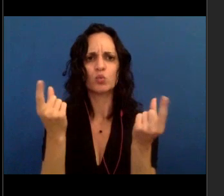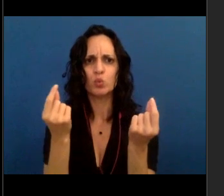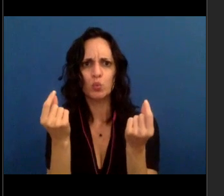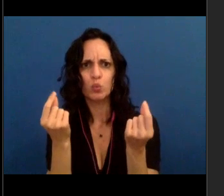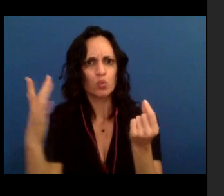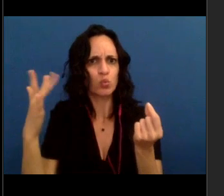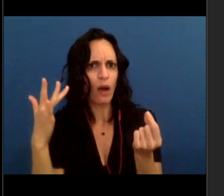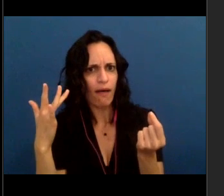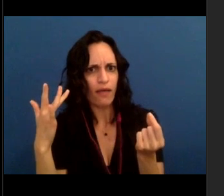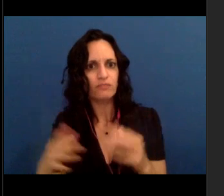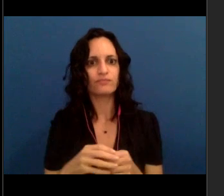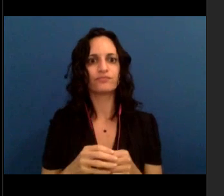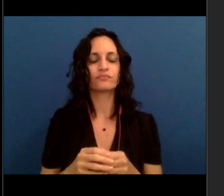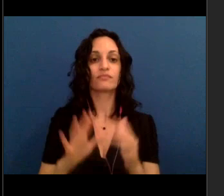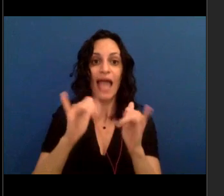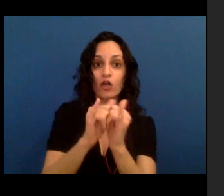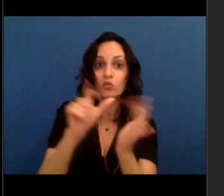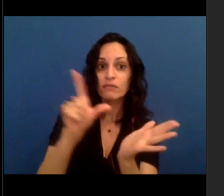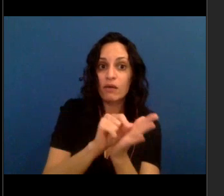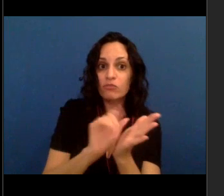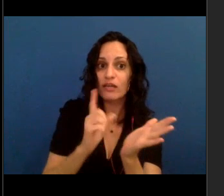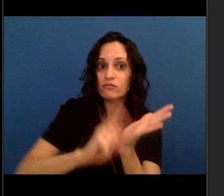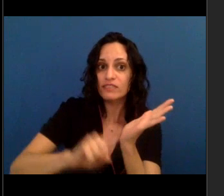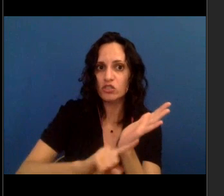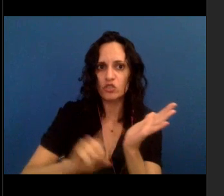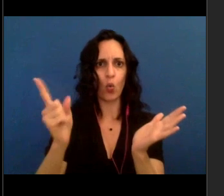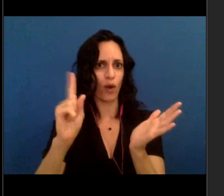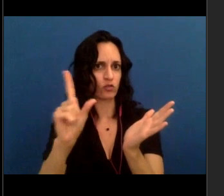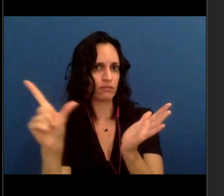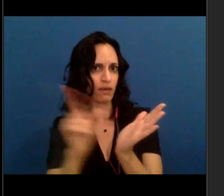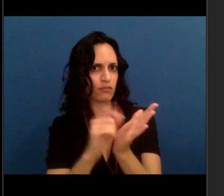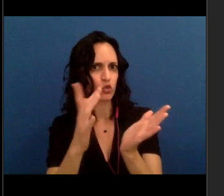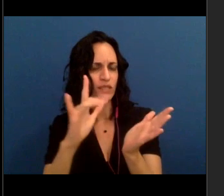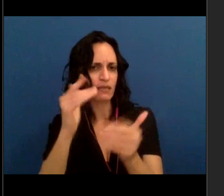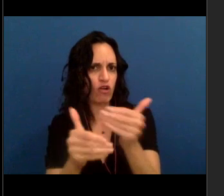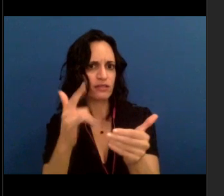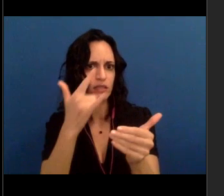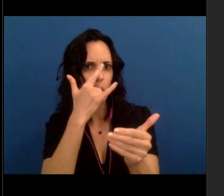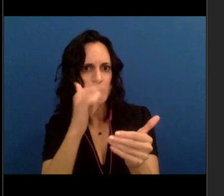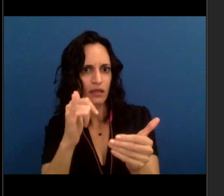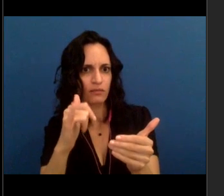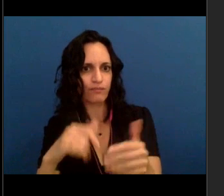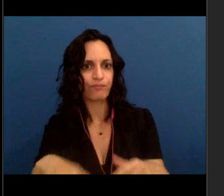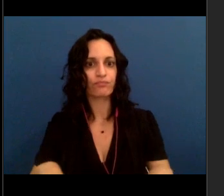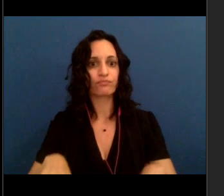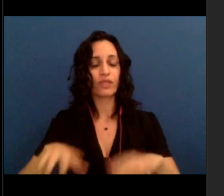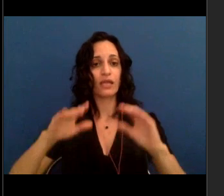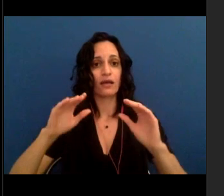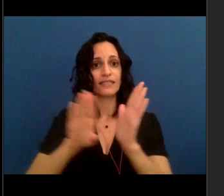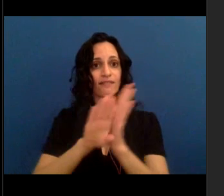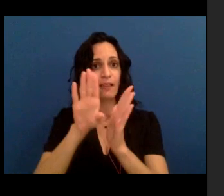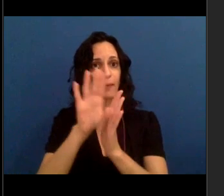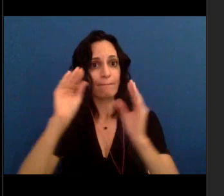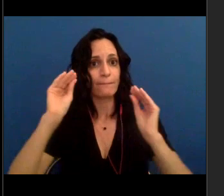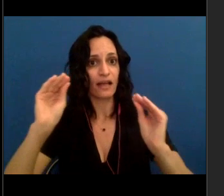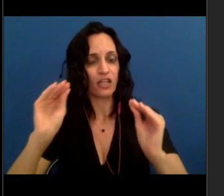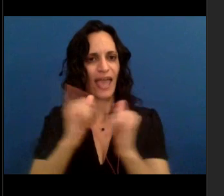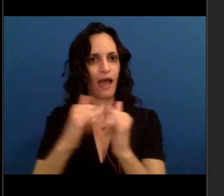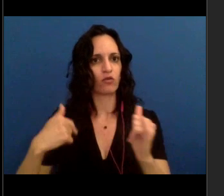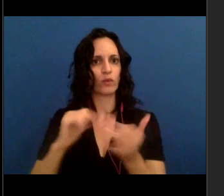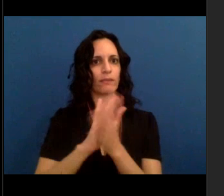publish our research? Where do we publish? What is that process like? Pedagogical development. Again, how do we become good teachers? Mentoring and